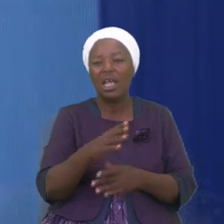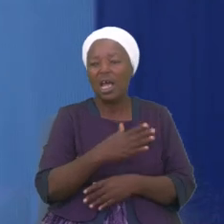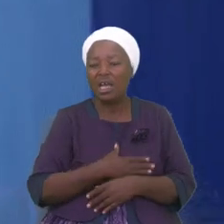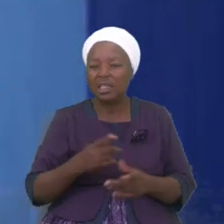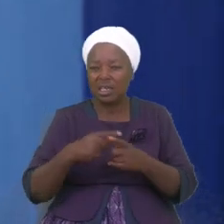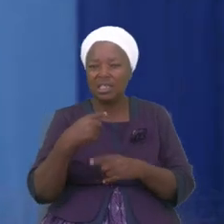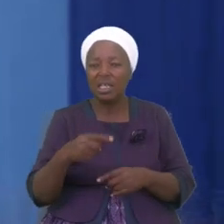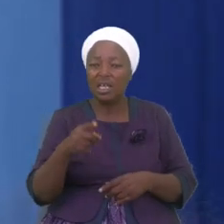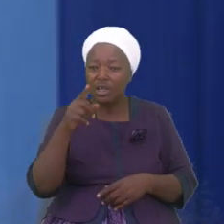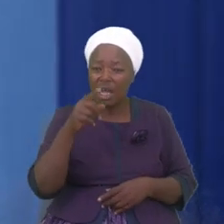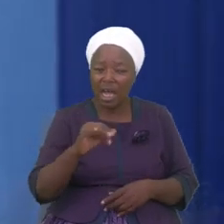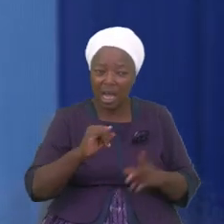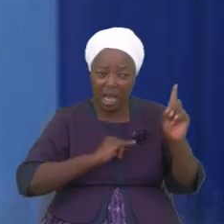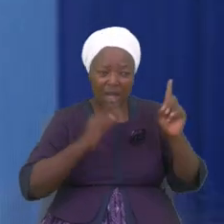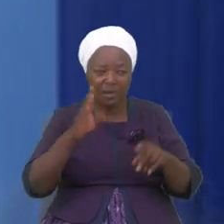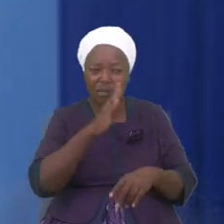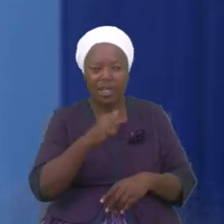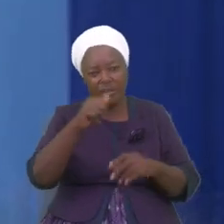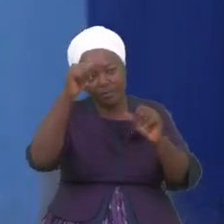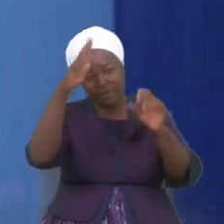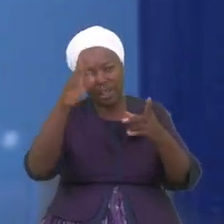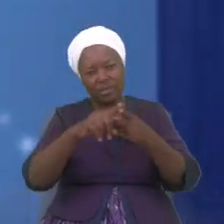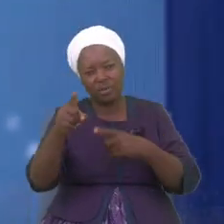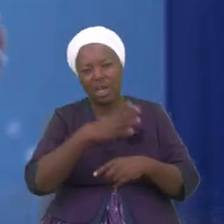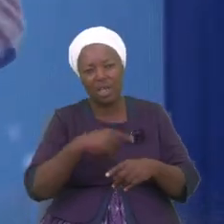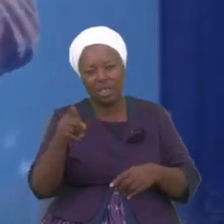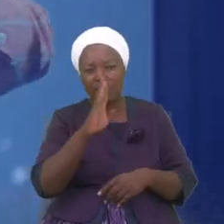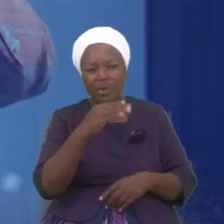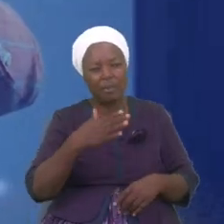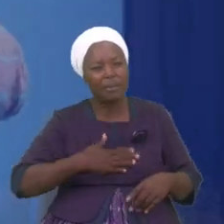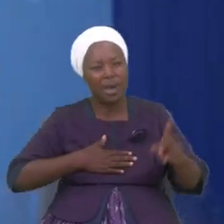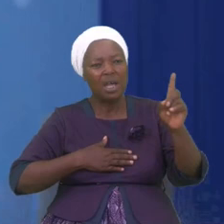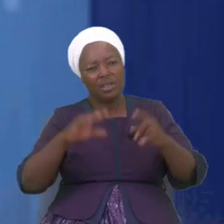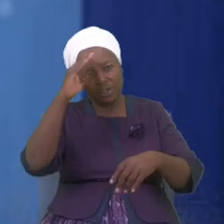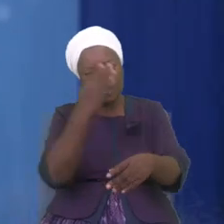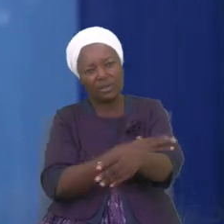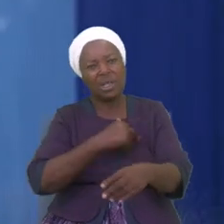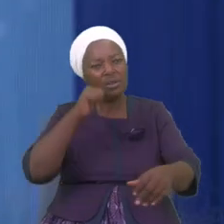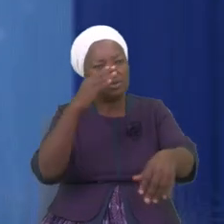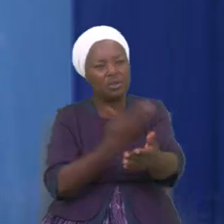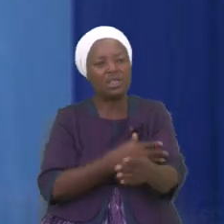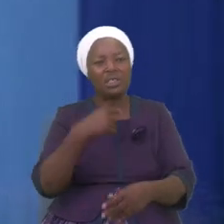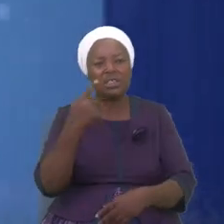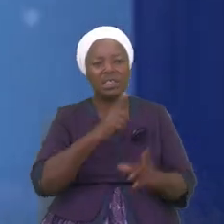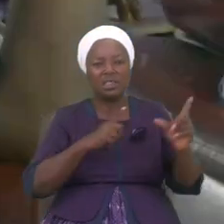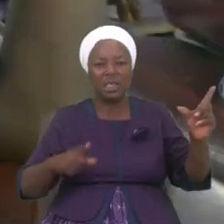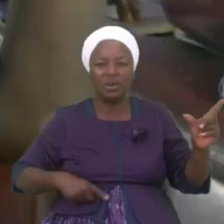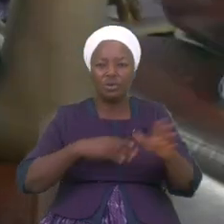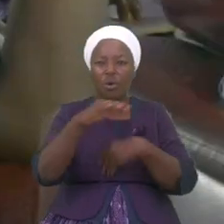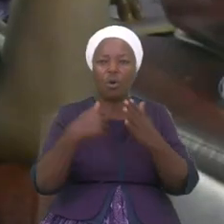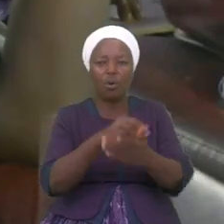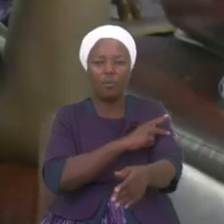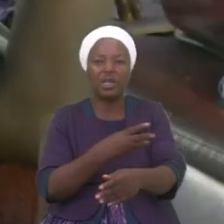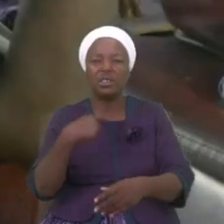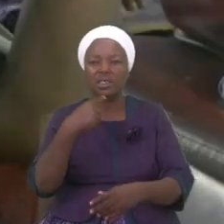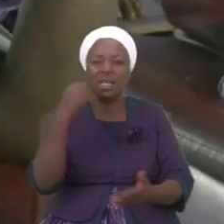you, and ye shall be my sons and my daughters, says the Lord Almighty. Somebody shout amen.